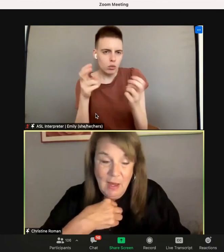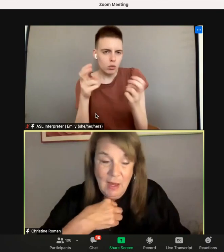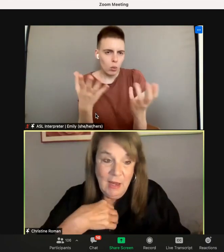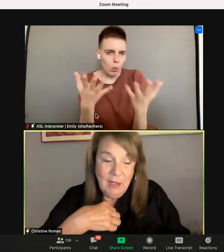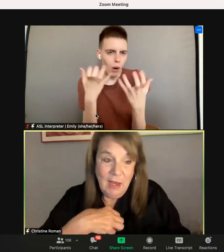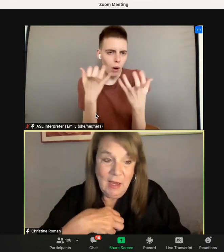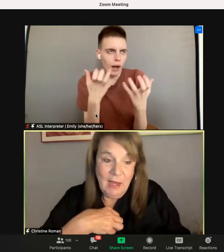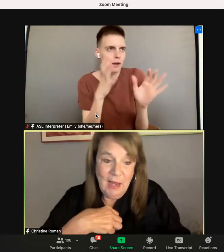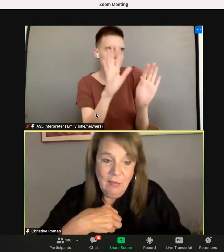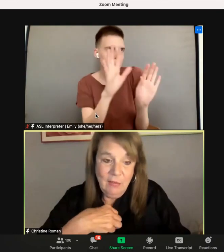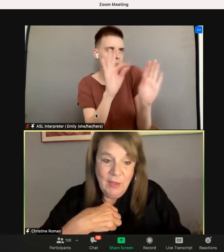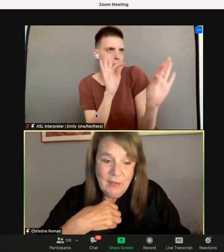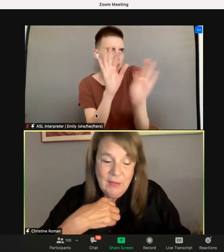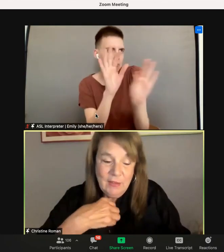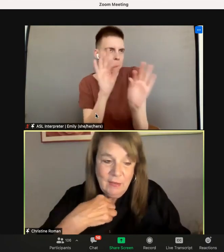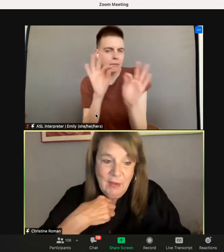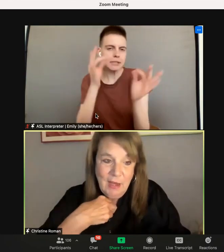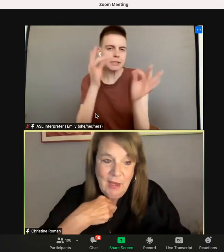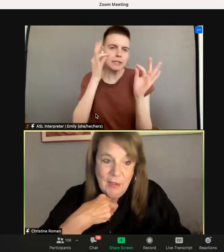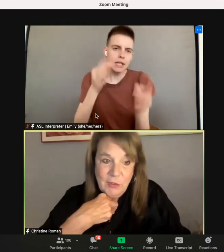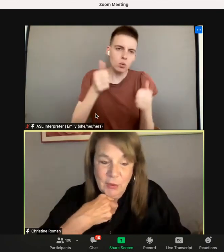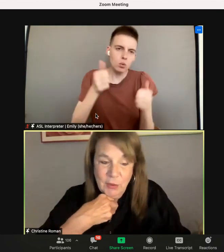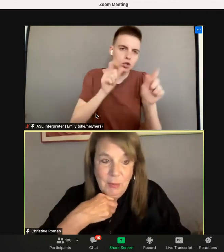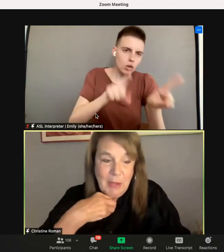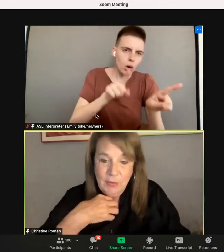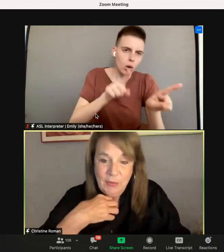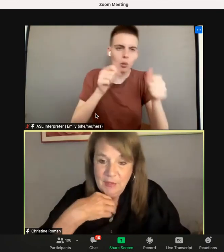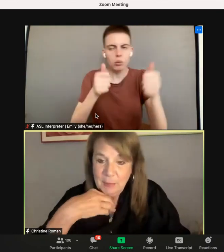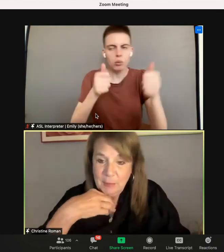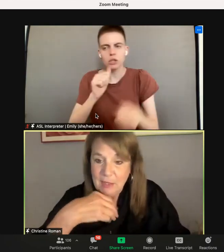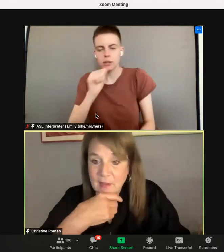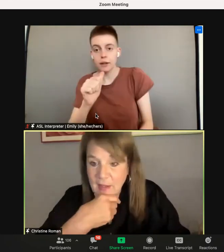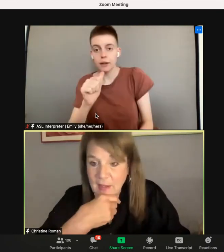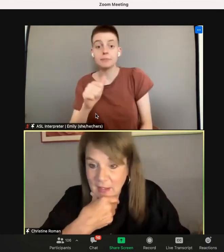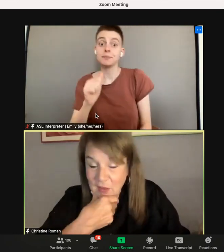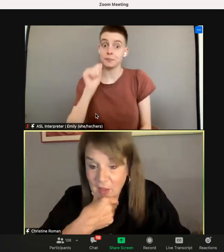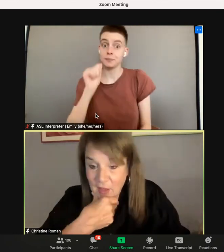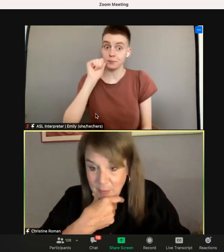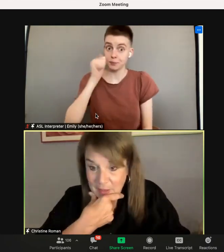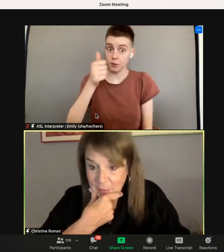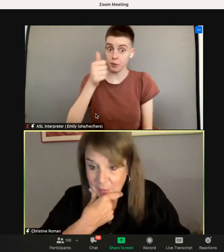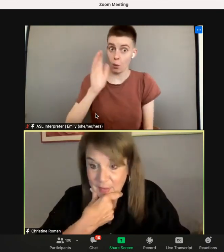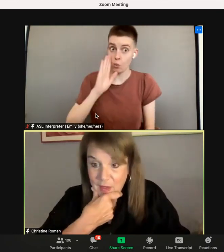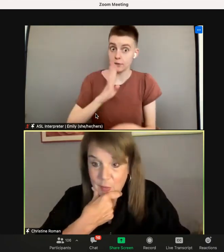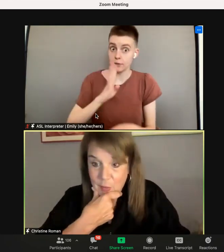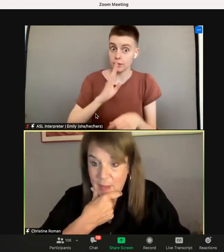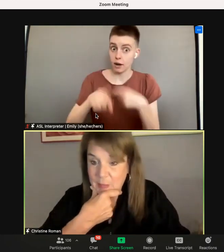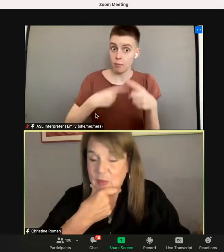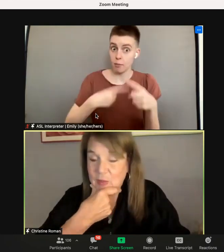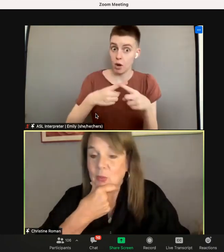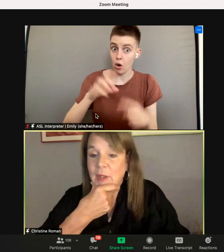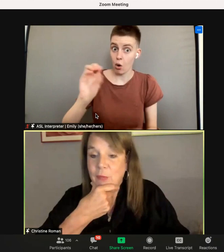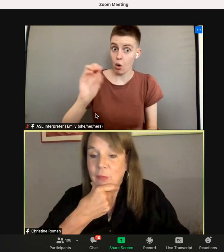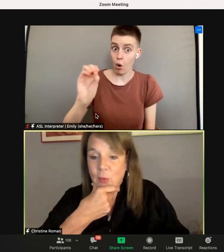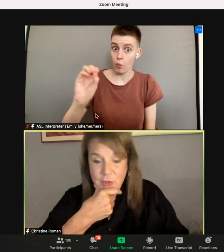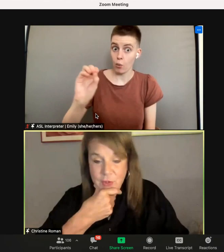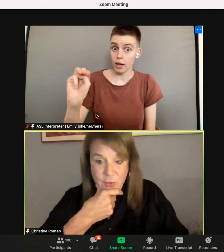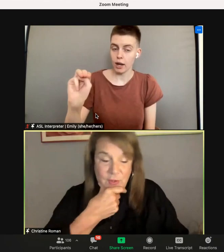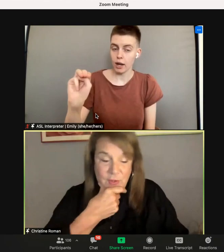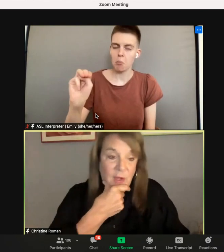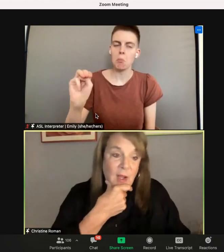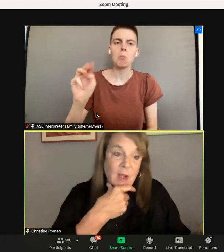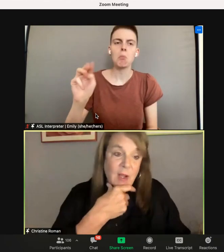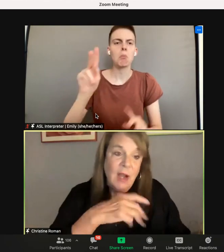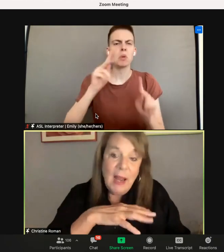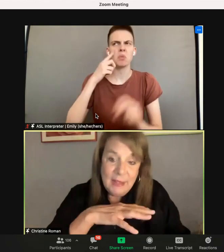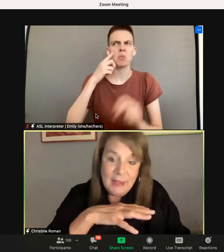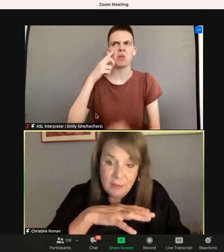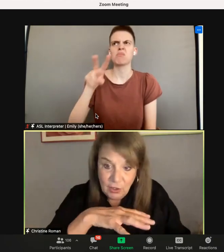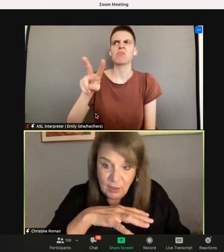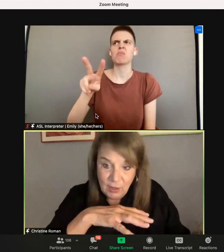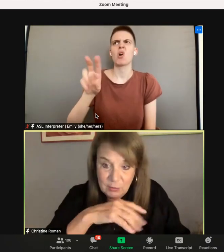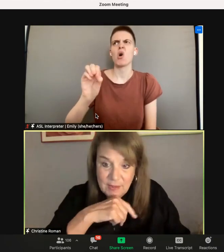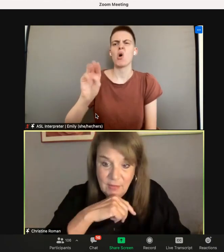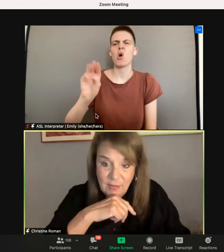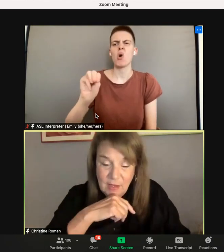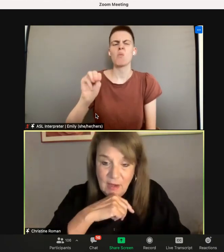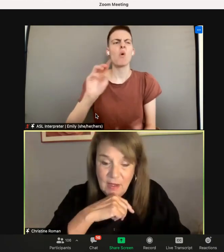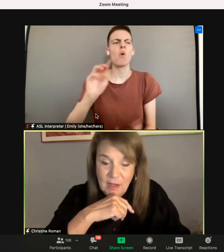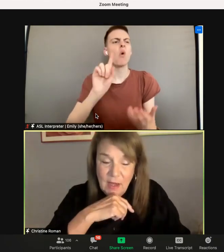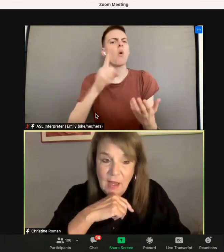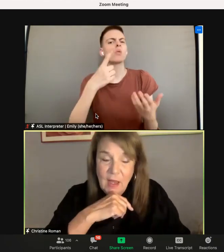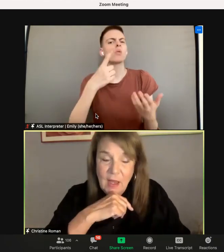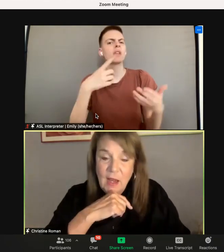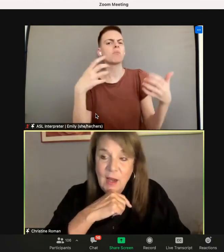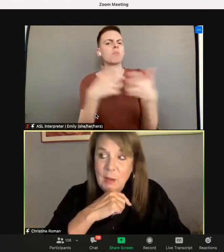O&M, and I have this attitude about this because I think a lot of people think O&M is only for a certain kind of child